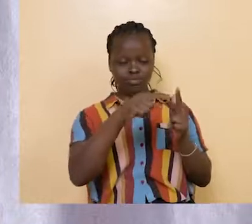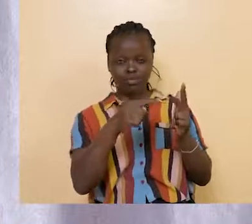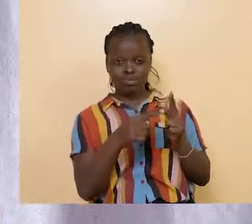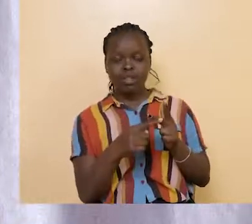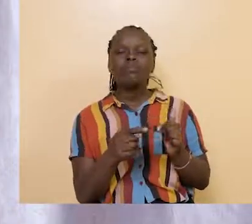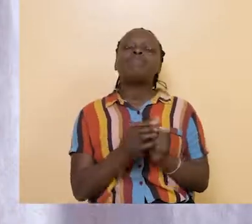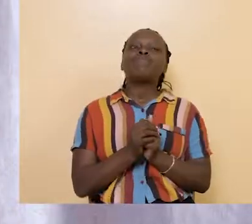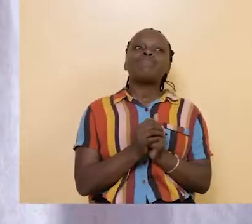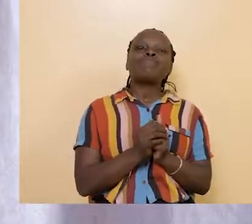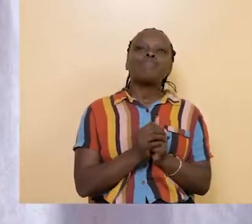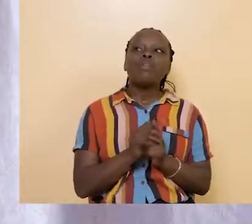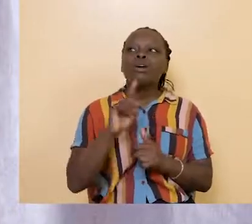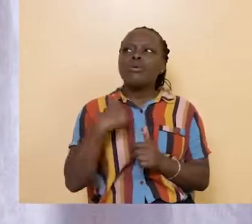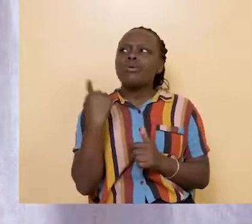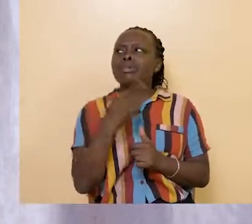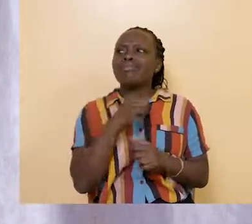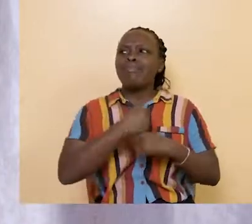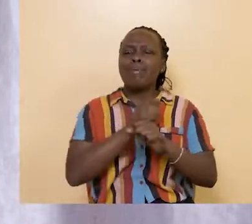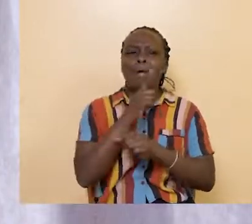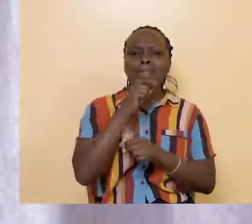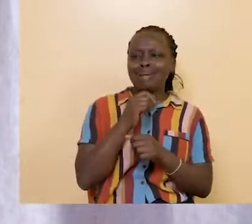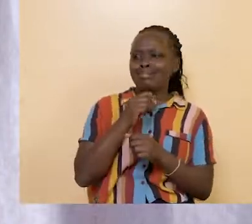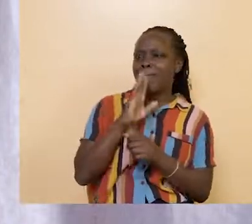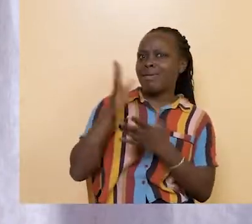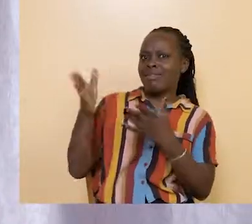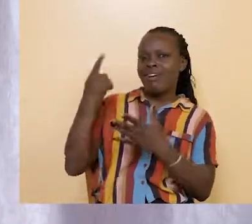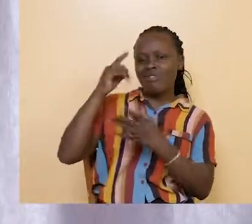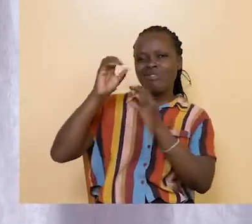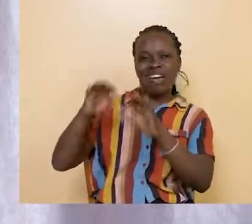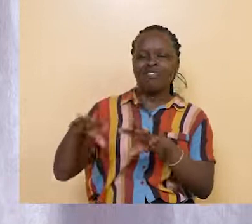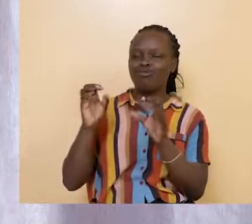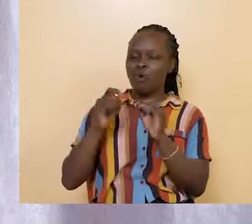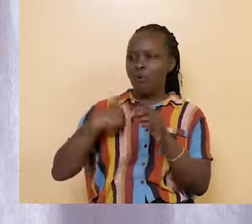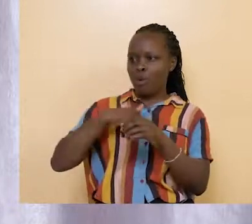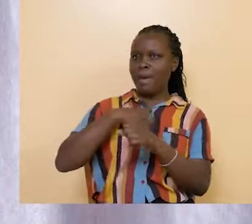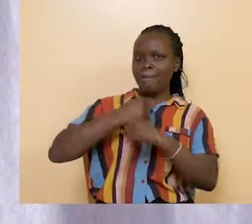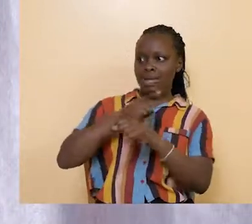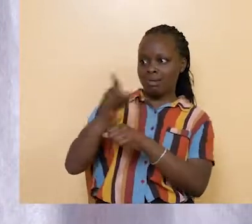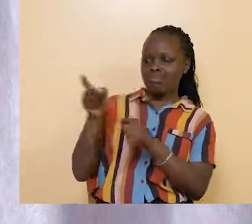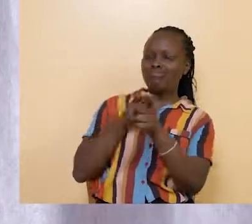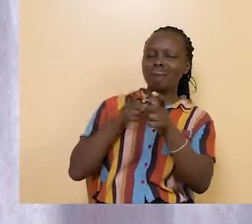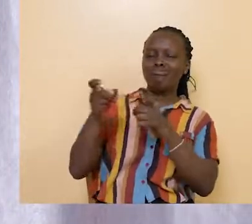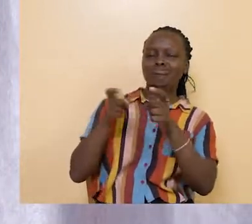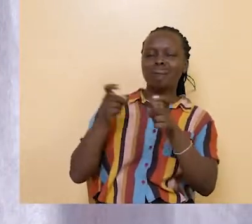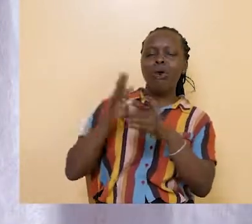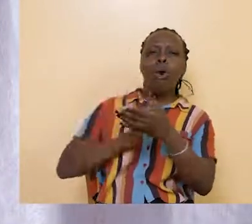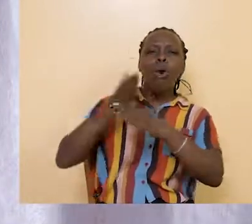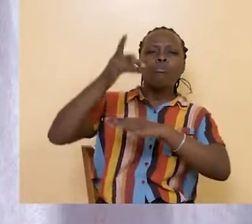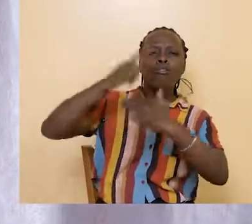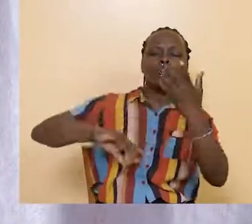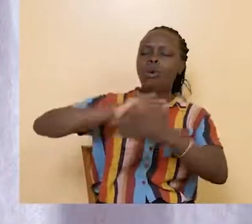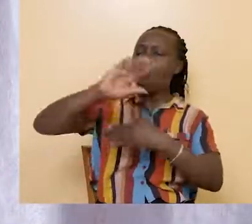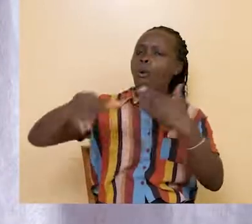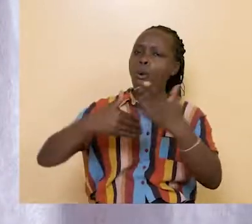likeness. We're not just going to make him exist for nothing, but we're making him to rule over creation, to take